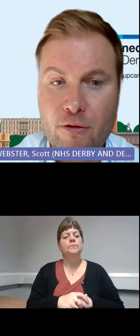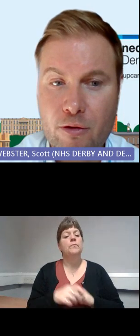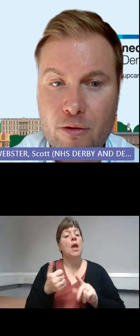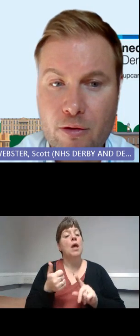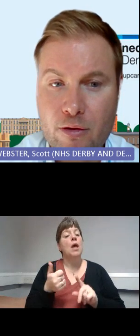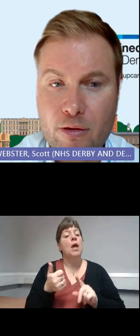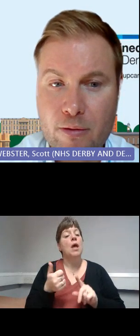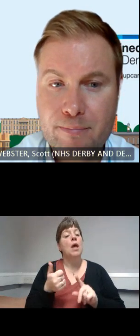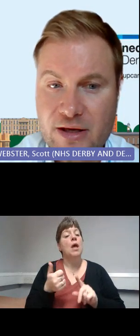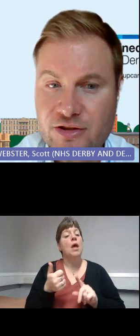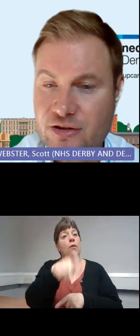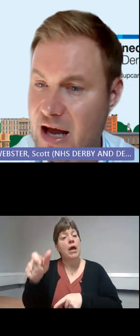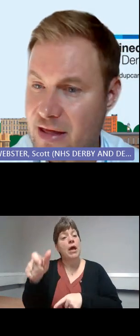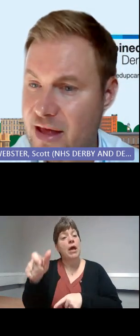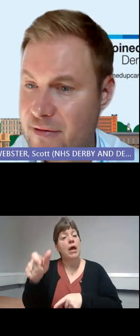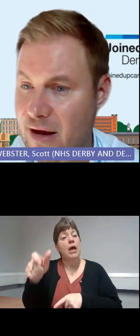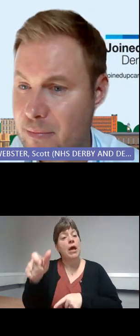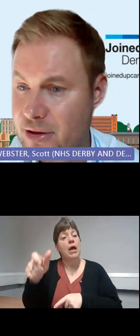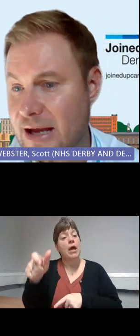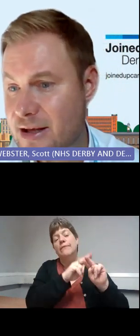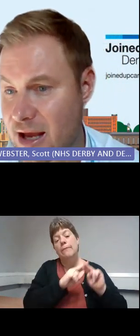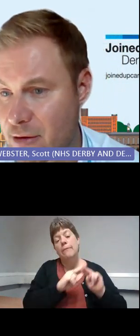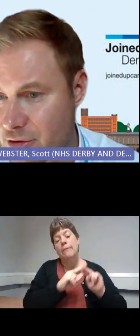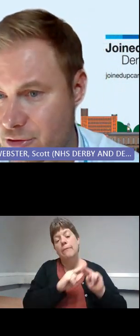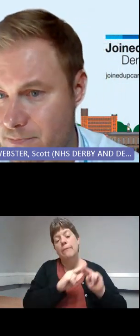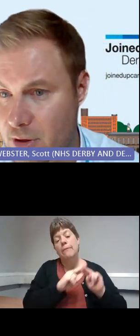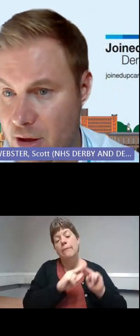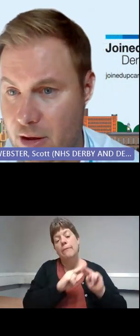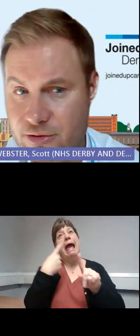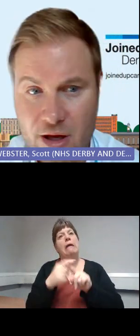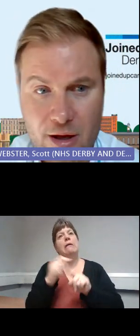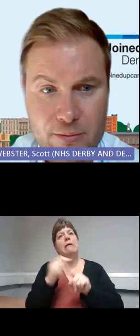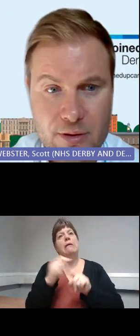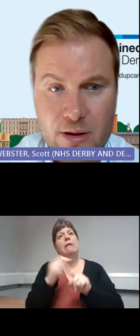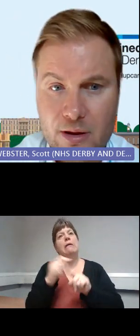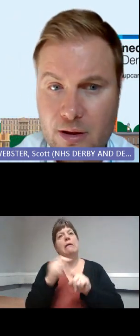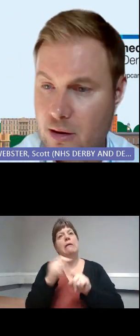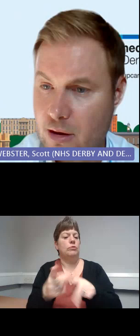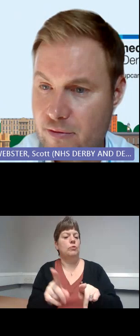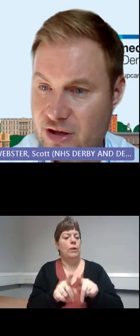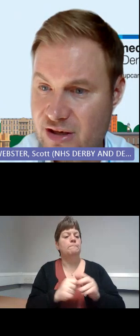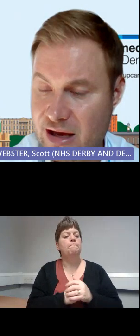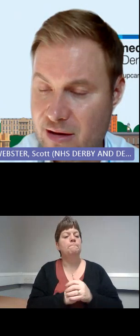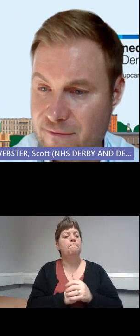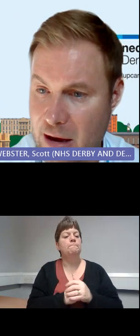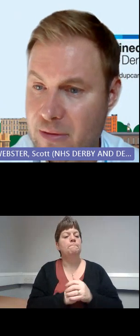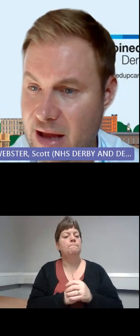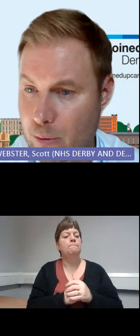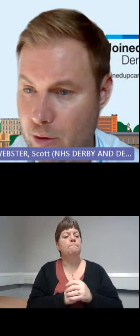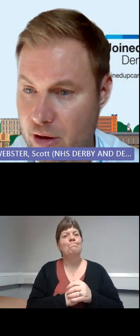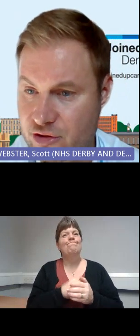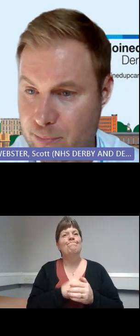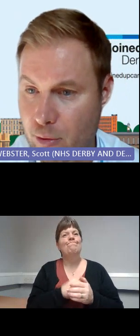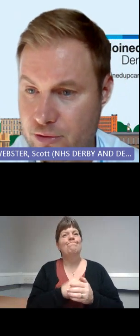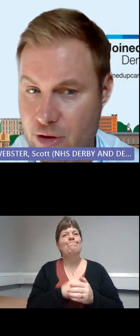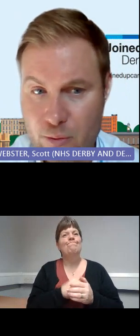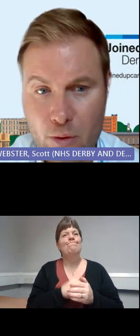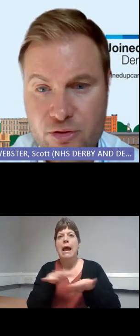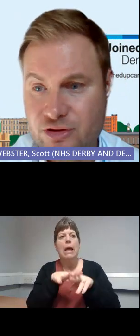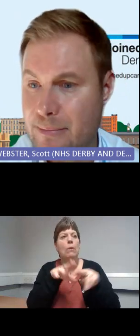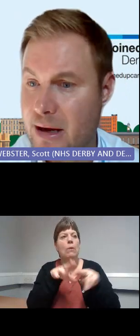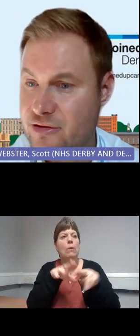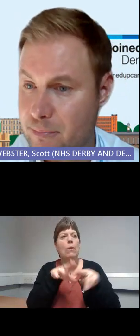Support for patients and their families and carers. So obviously it's that family network